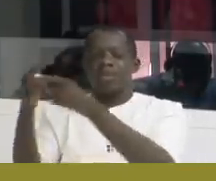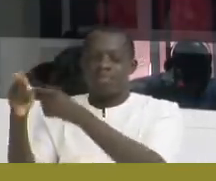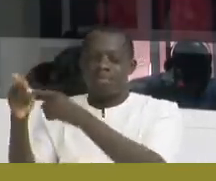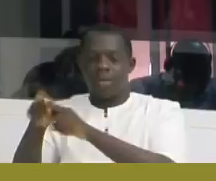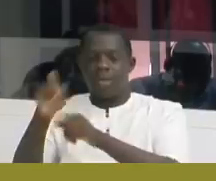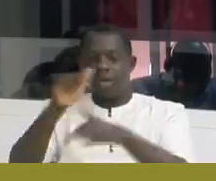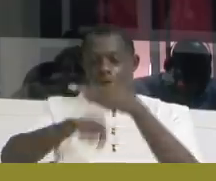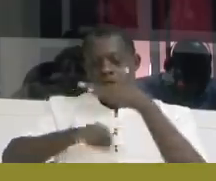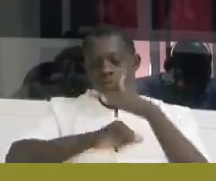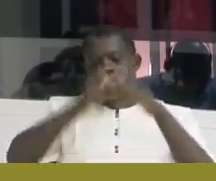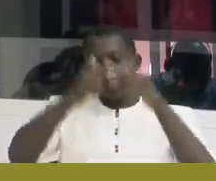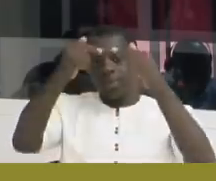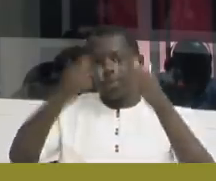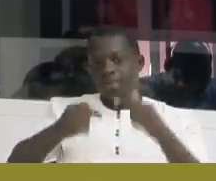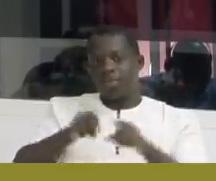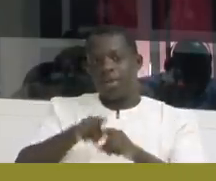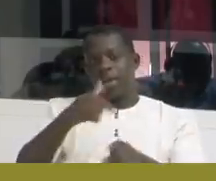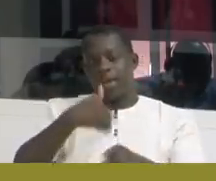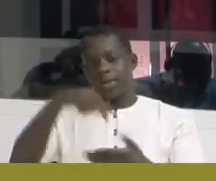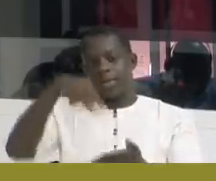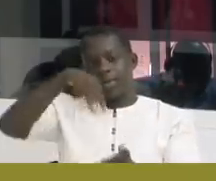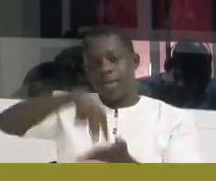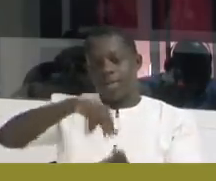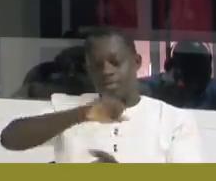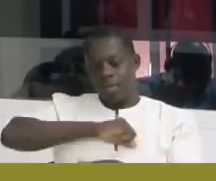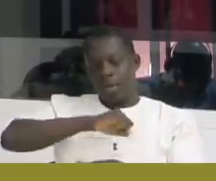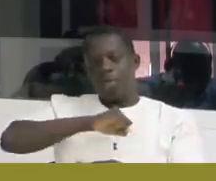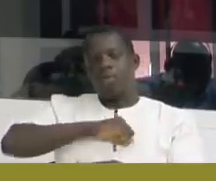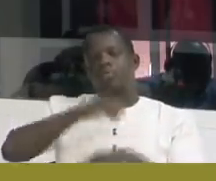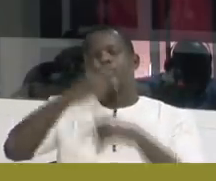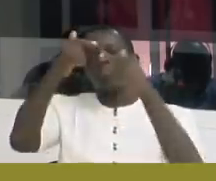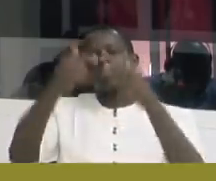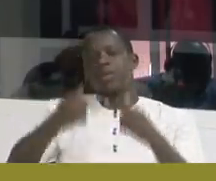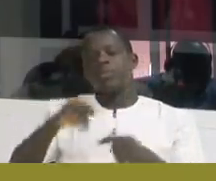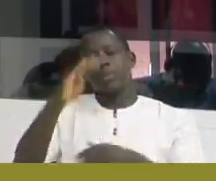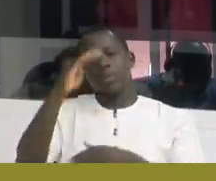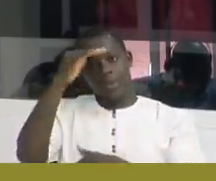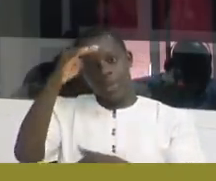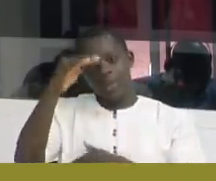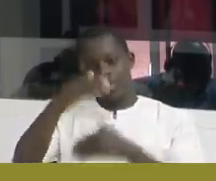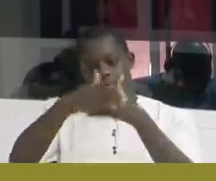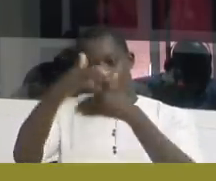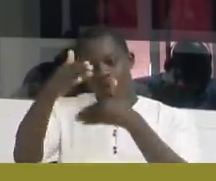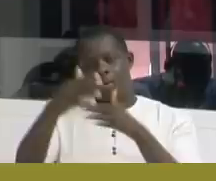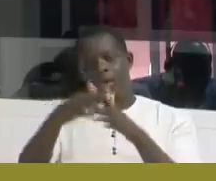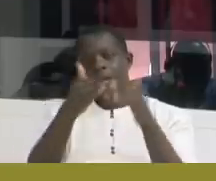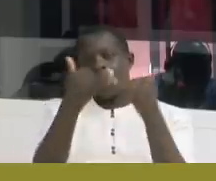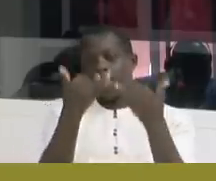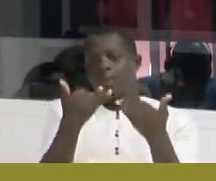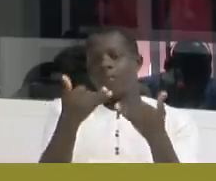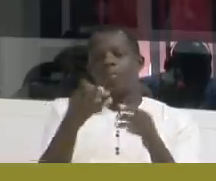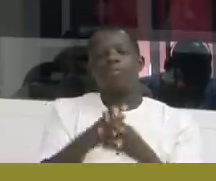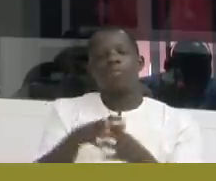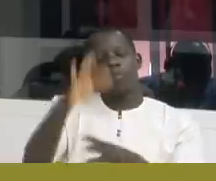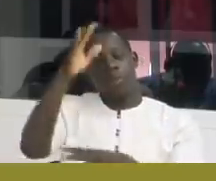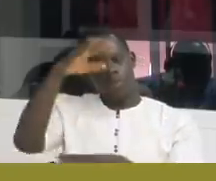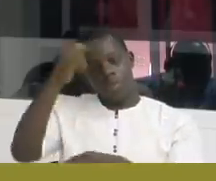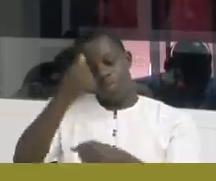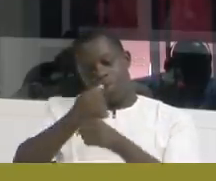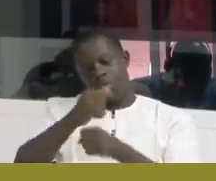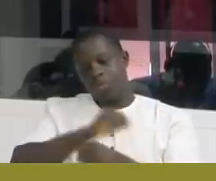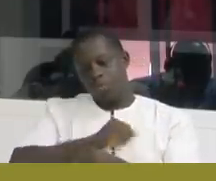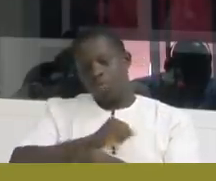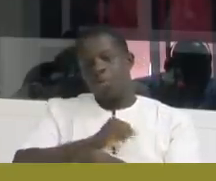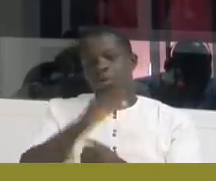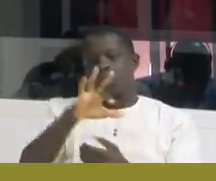own testimonies. Okay. And I stand by my own, sir. All right. Thank you very much. The commission would make up its mind